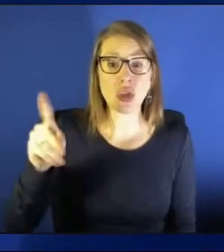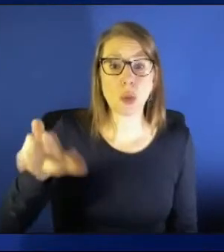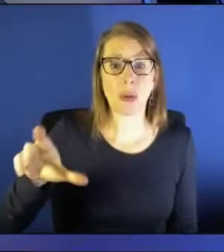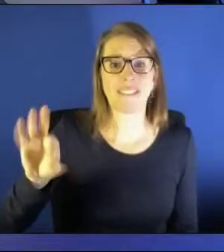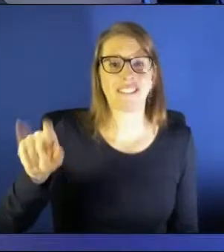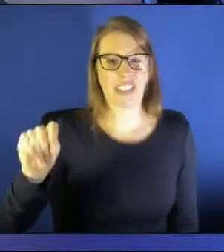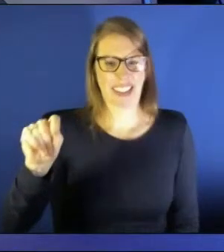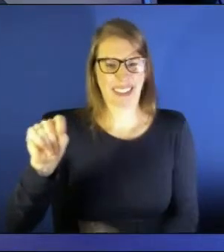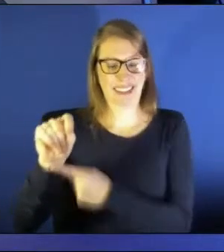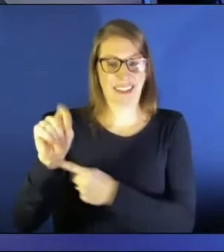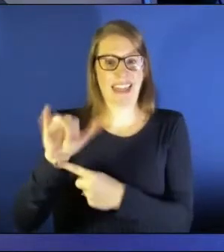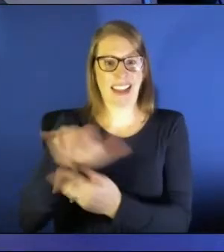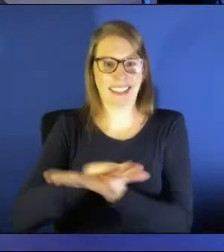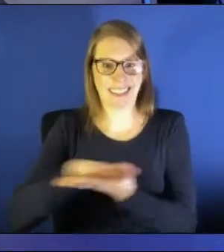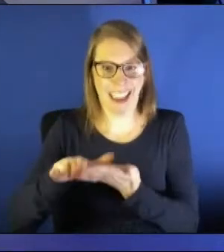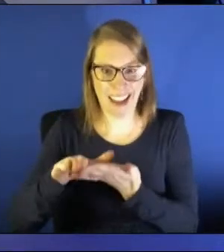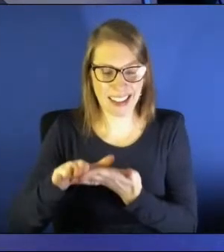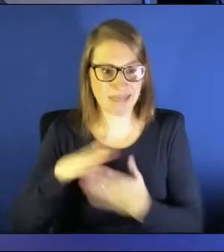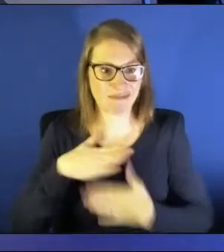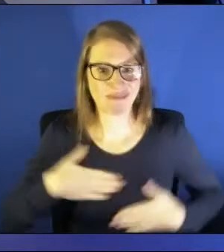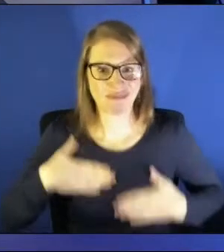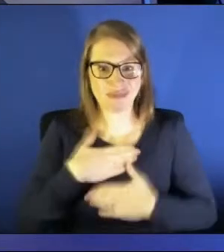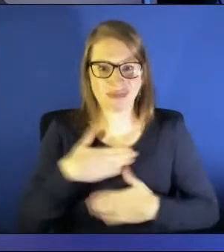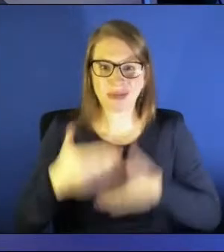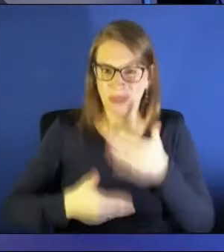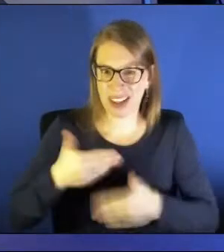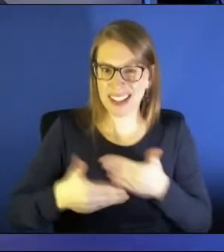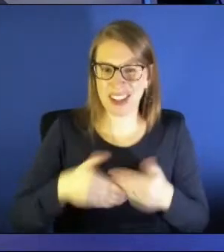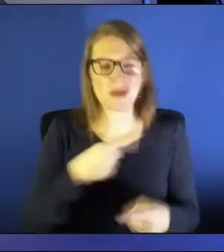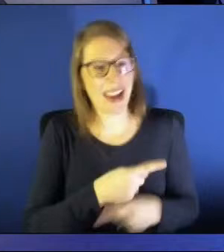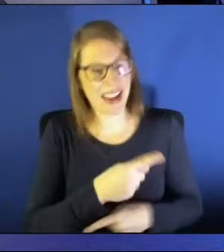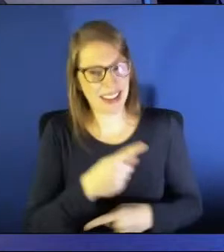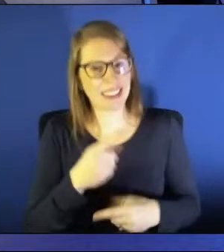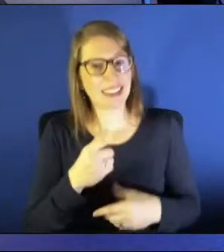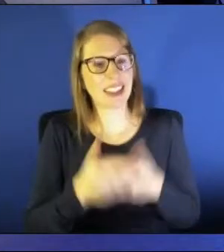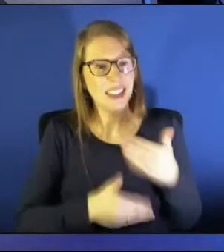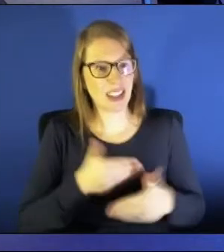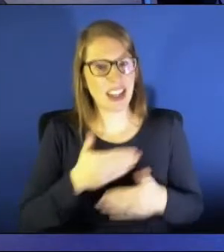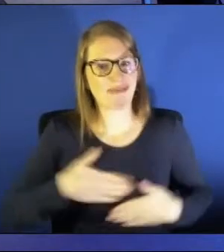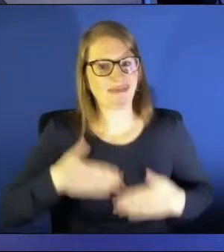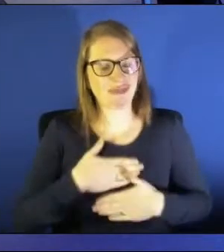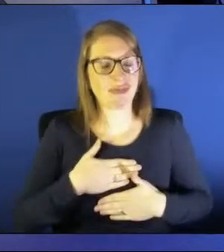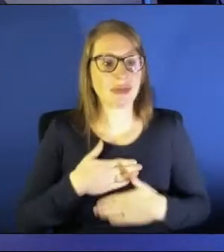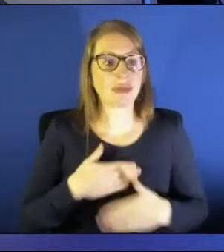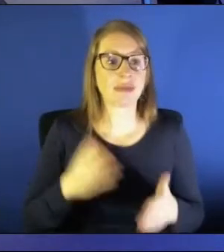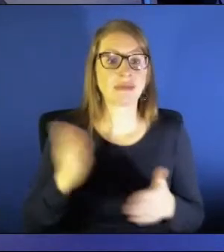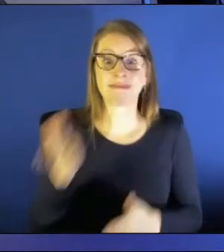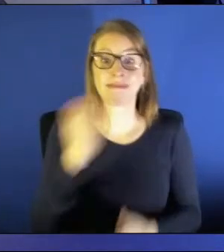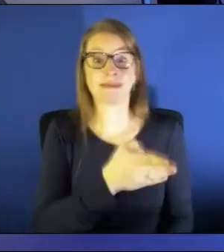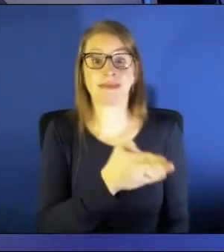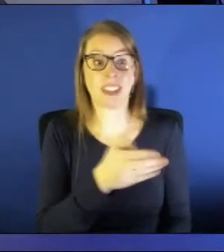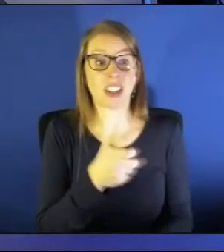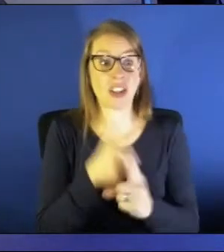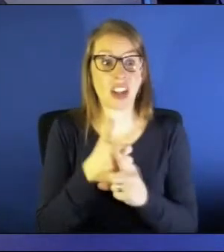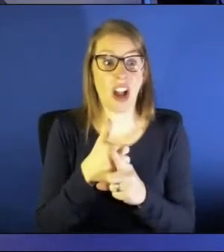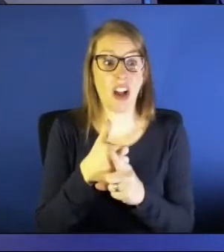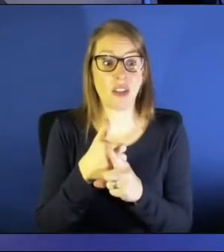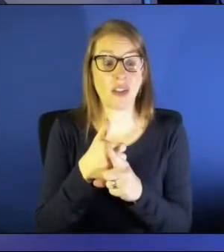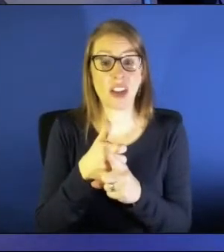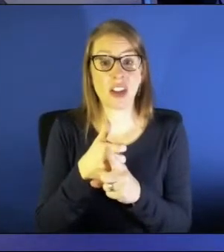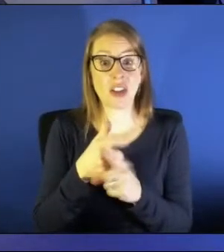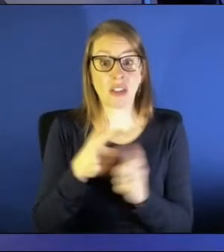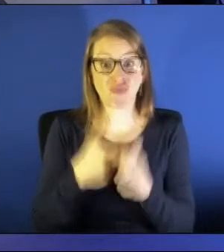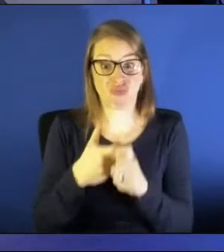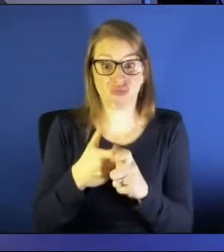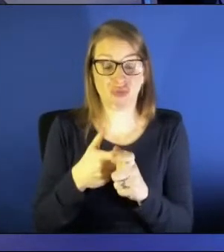to do. Well, I like what you said. Enjoy the process. It's the ma'am. process getting up to the marathons. Dr. Yedlinski, you have ran those marathons. Tell us a little bit about what it's